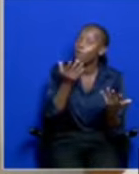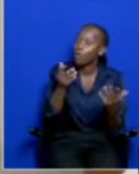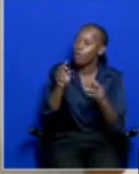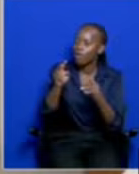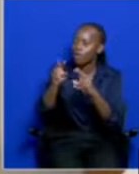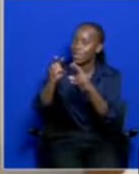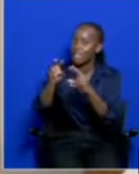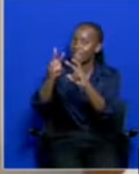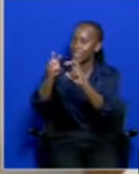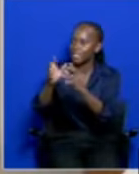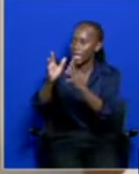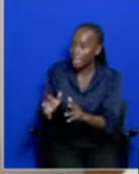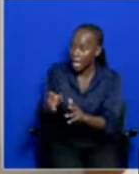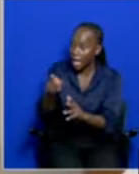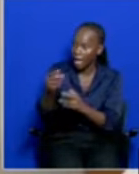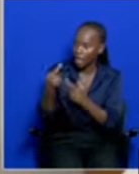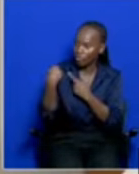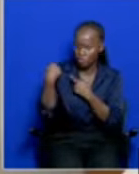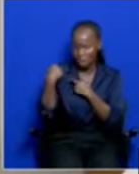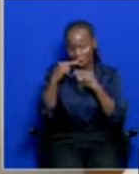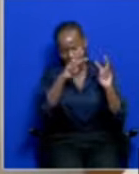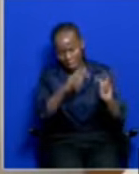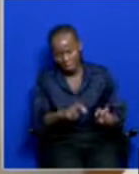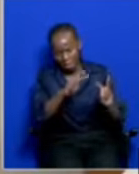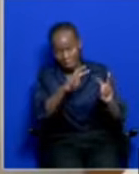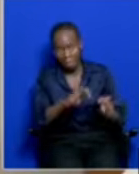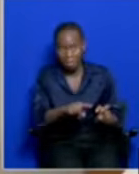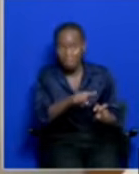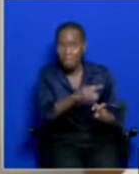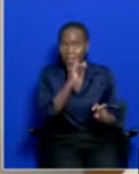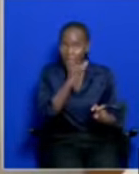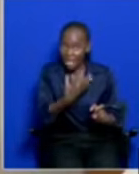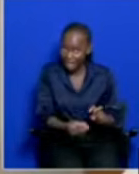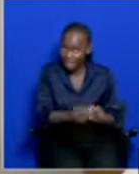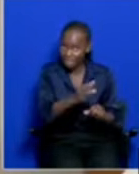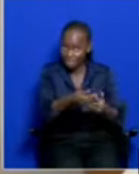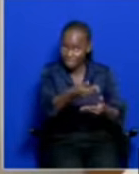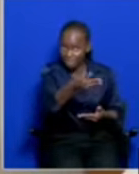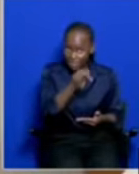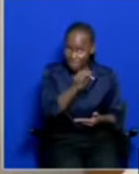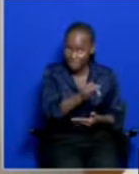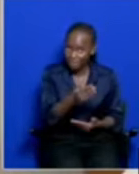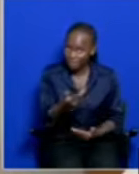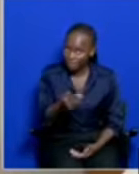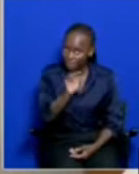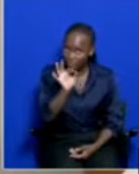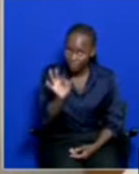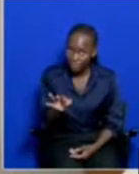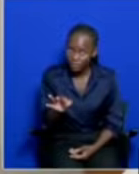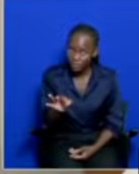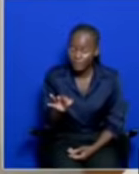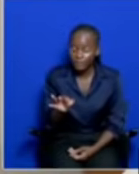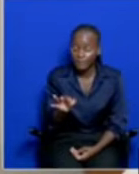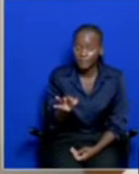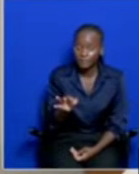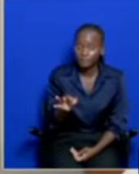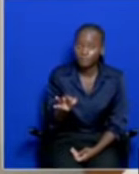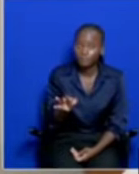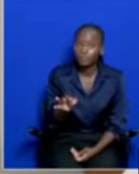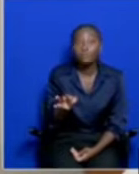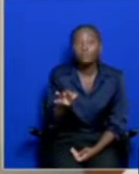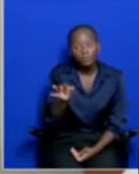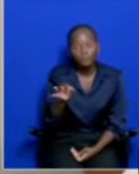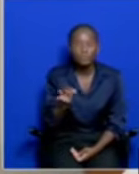it, would have regard to that document at the pound, and that would, whether that would inform them as to